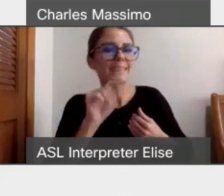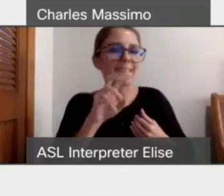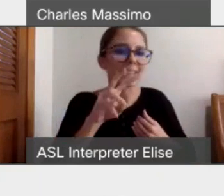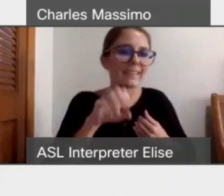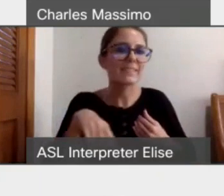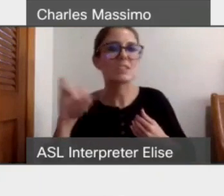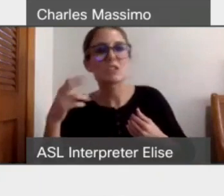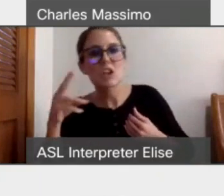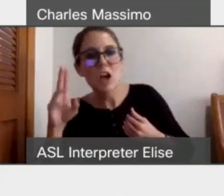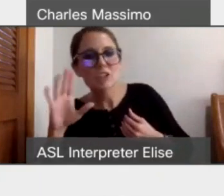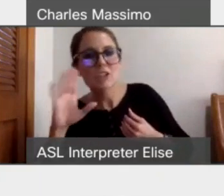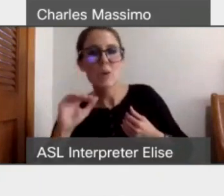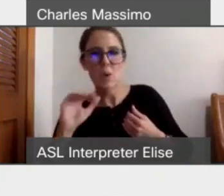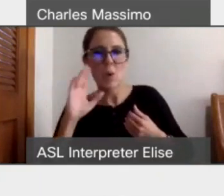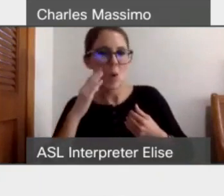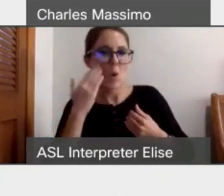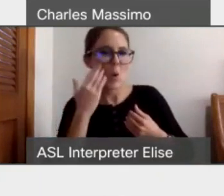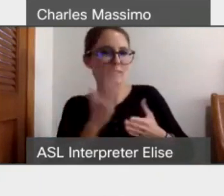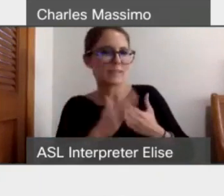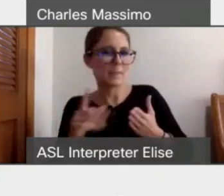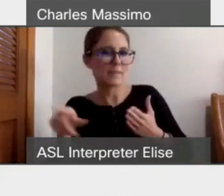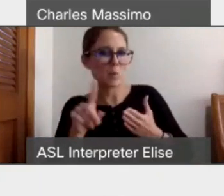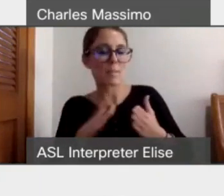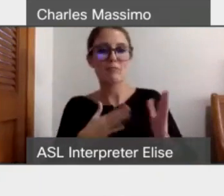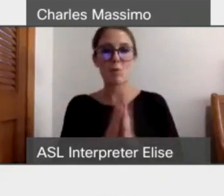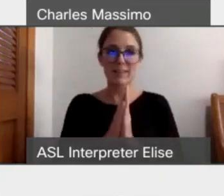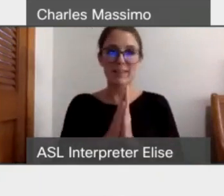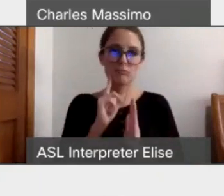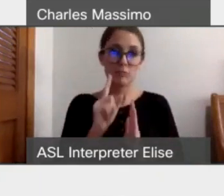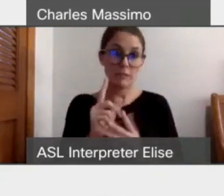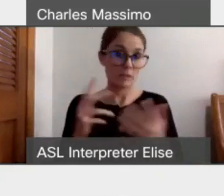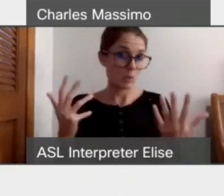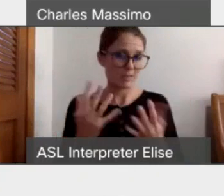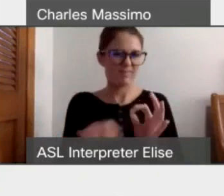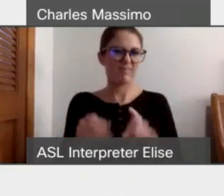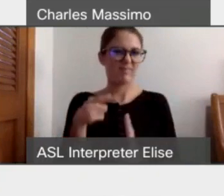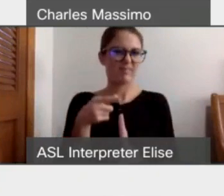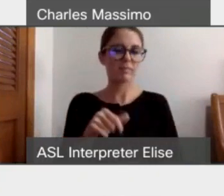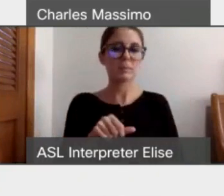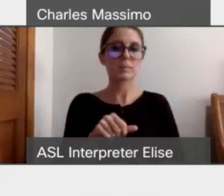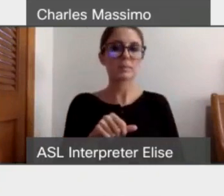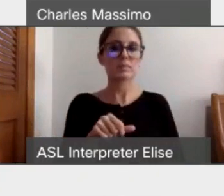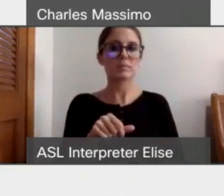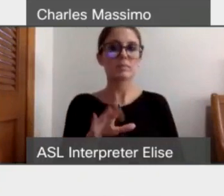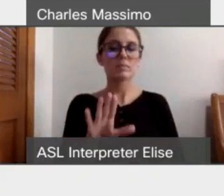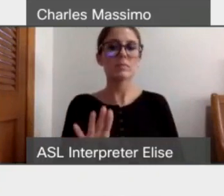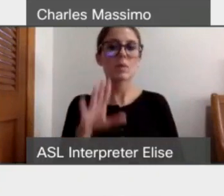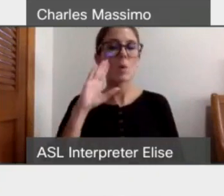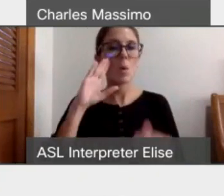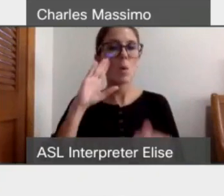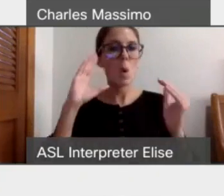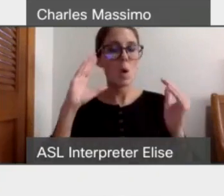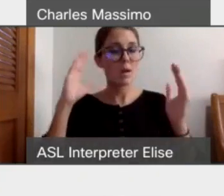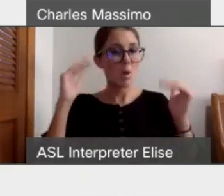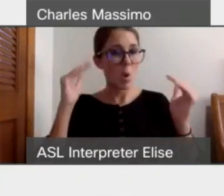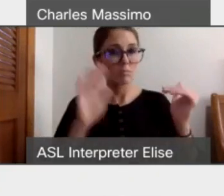Josh. So my request is essentially comes down to this. I would hope in the next 3 months